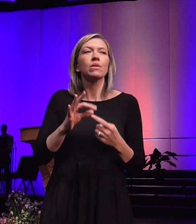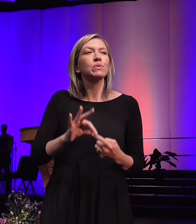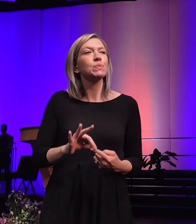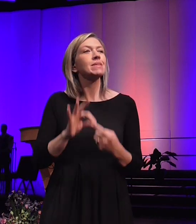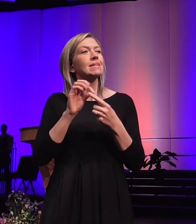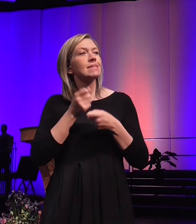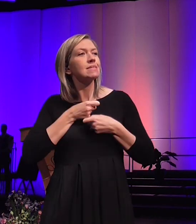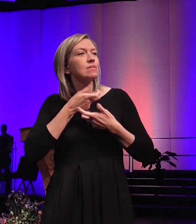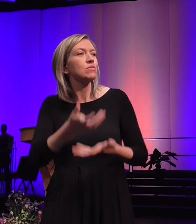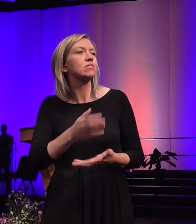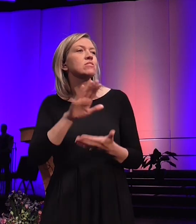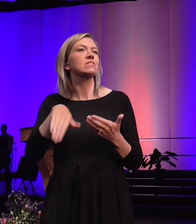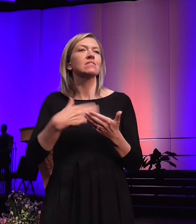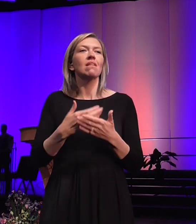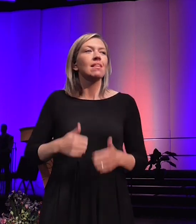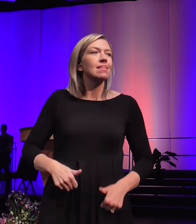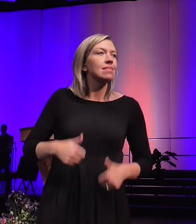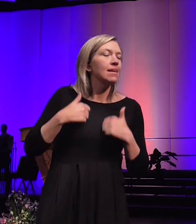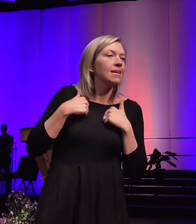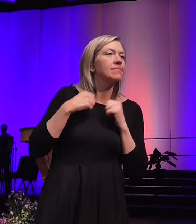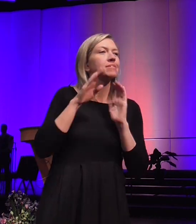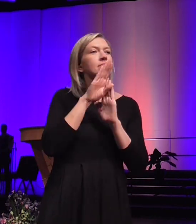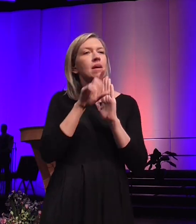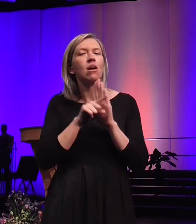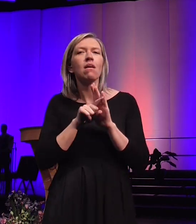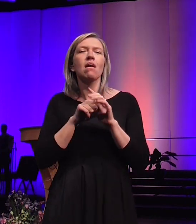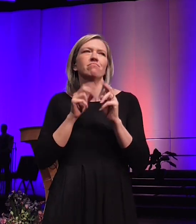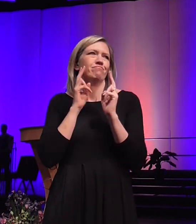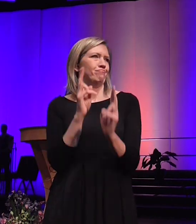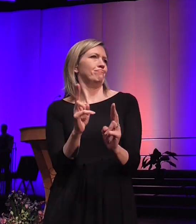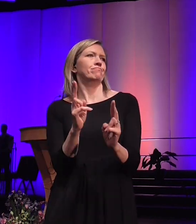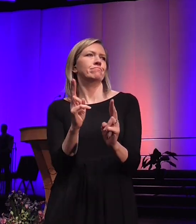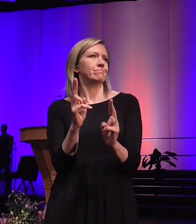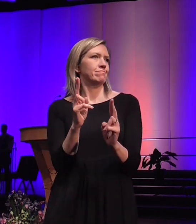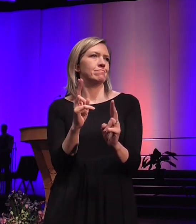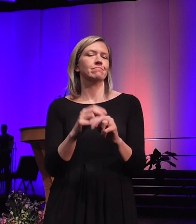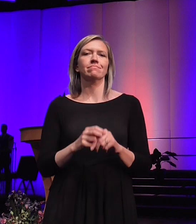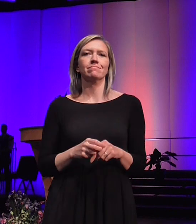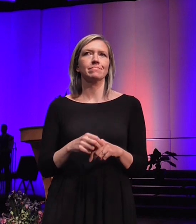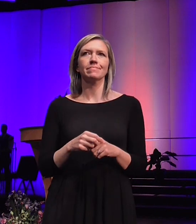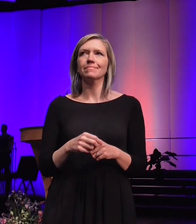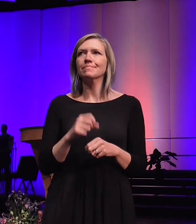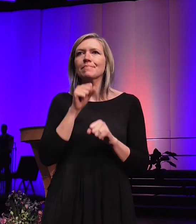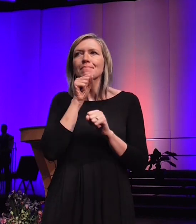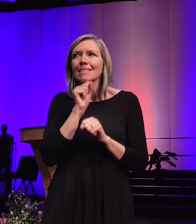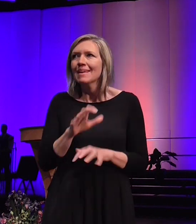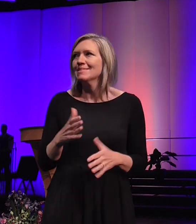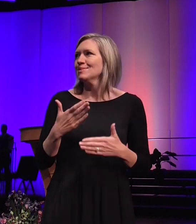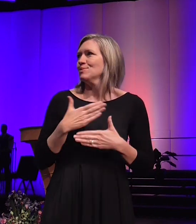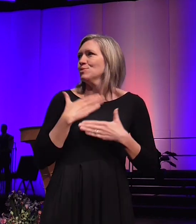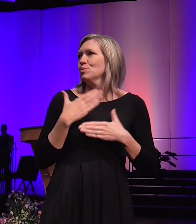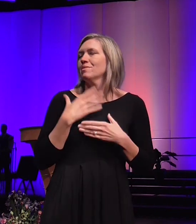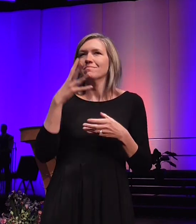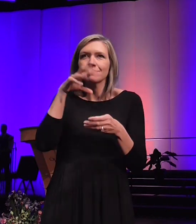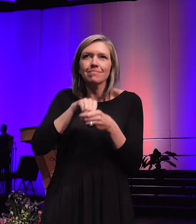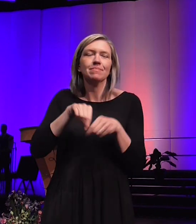all lifestyles. What a great joy and blessing it is to be a part of this beautiful